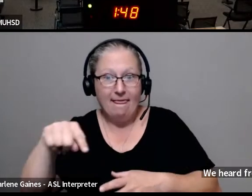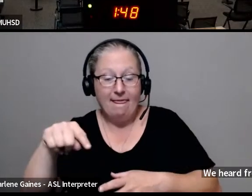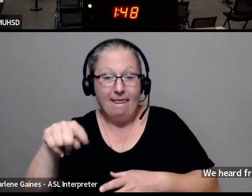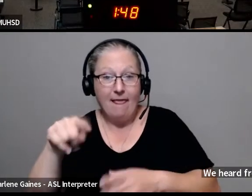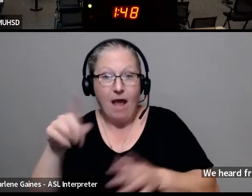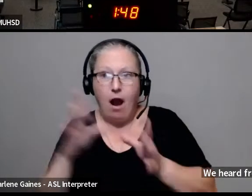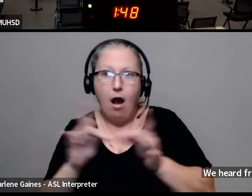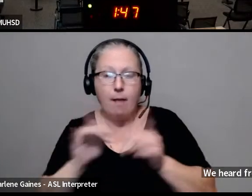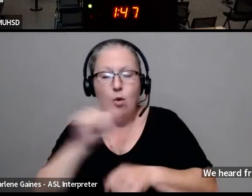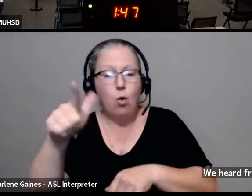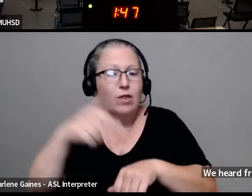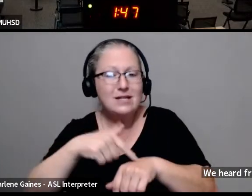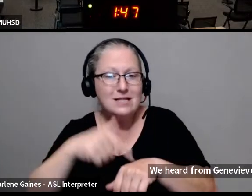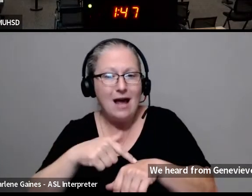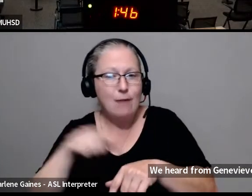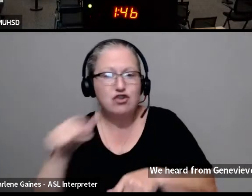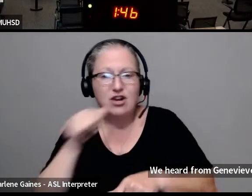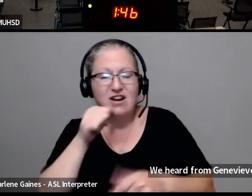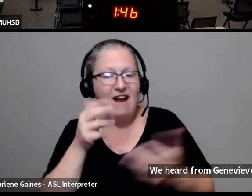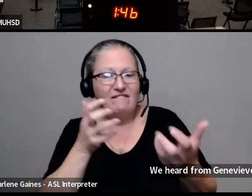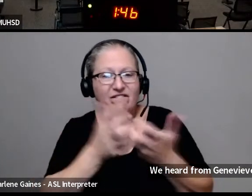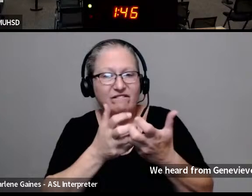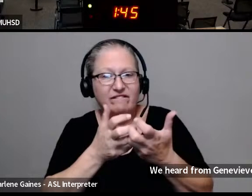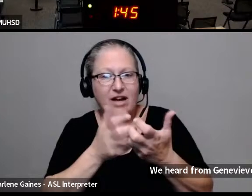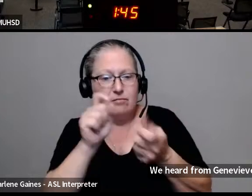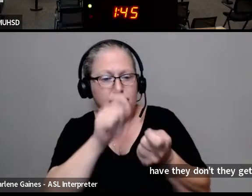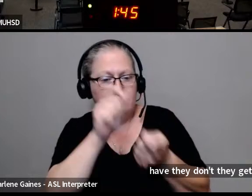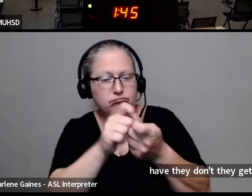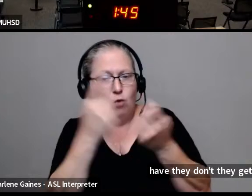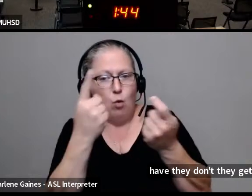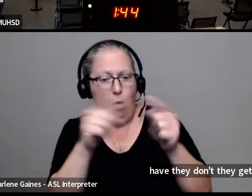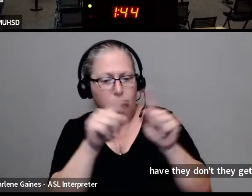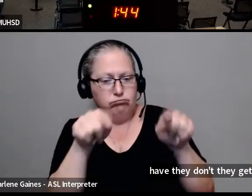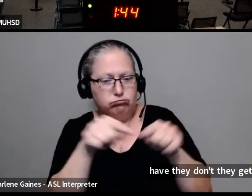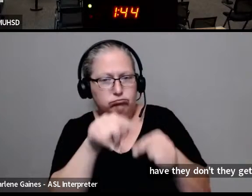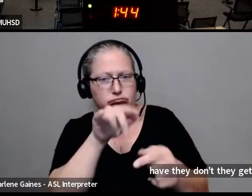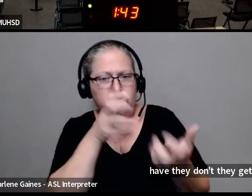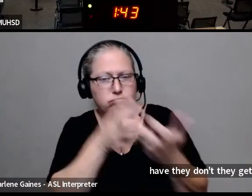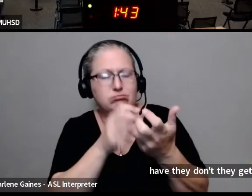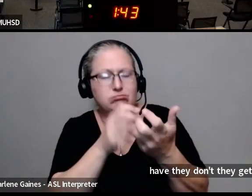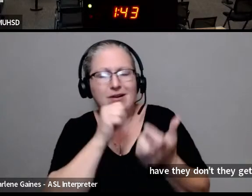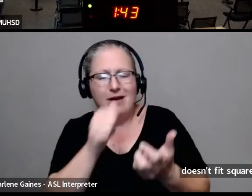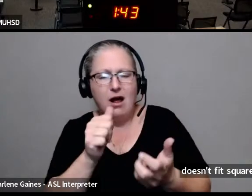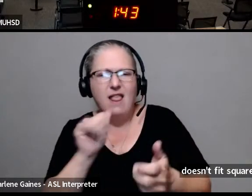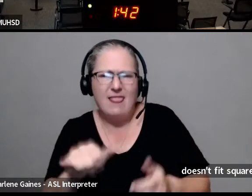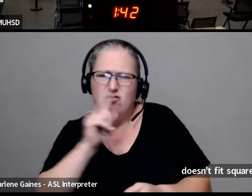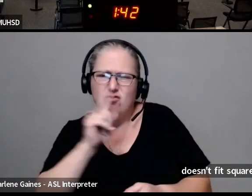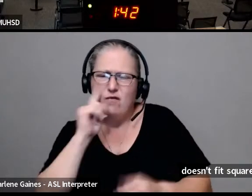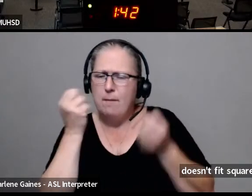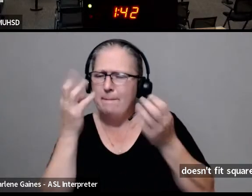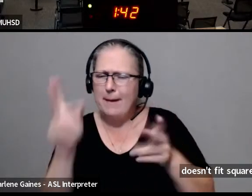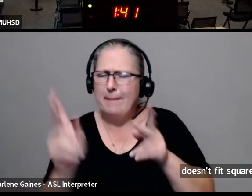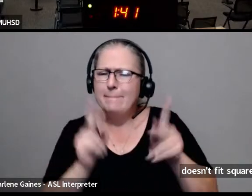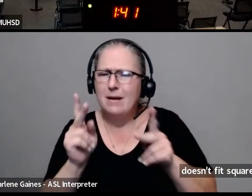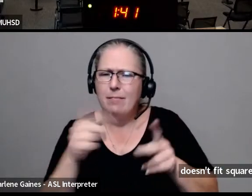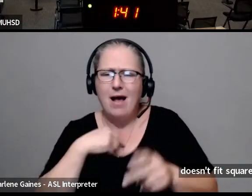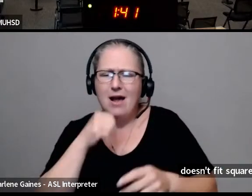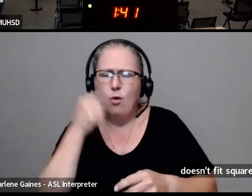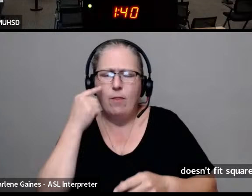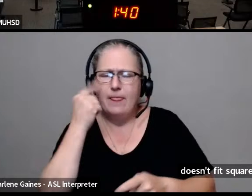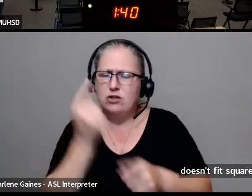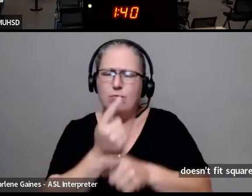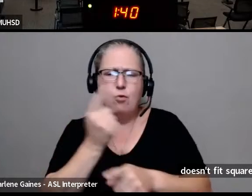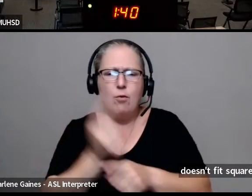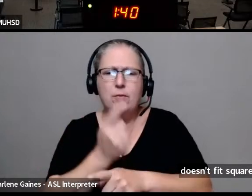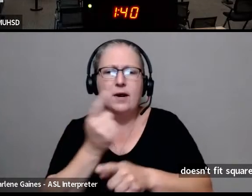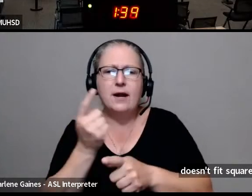comments all the time that she doesn't fit squarely in one box or another. And I think that's true for many people. And I don't think it's